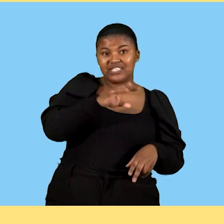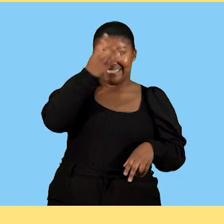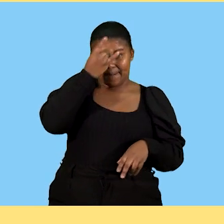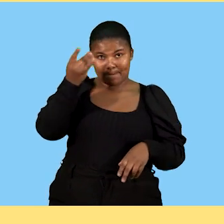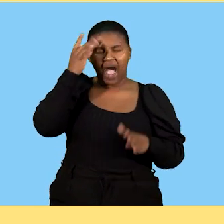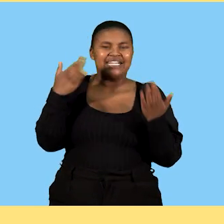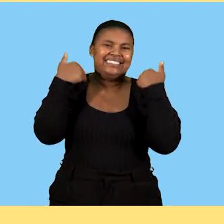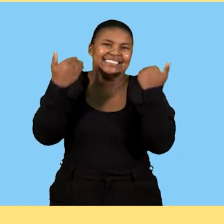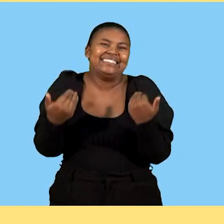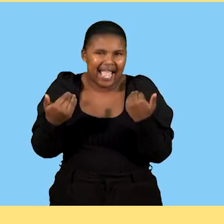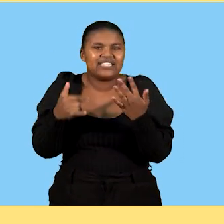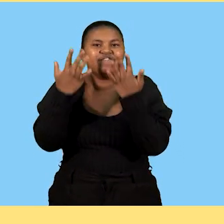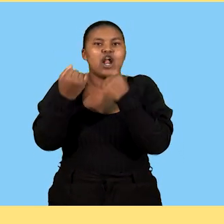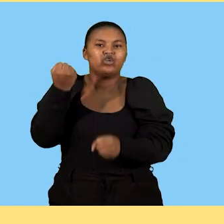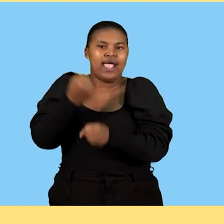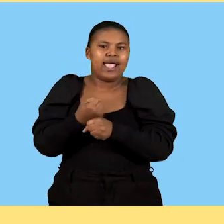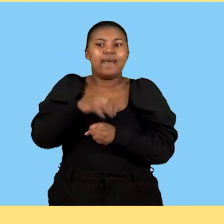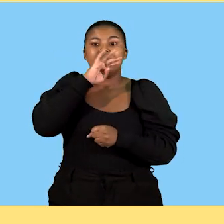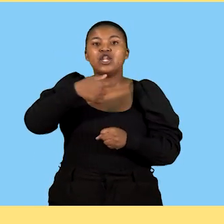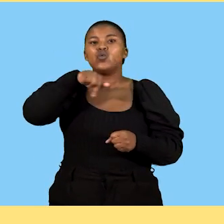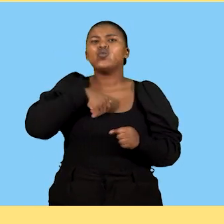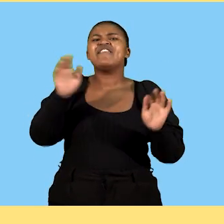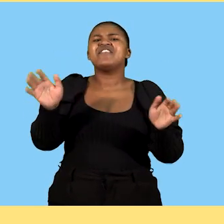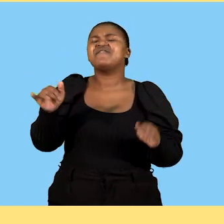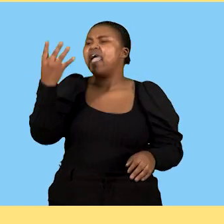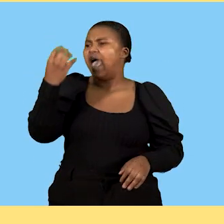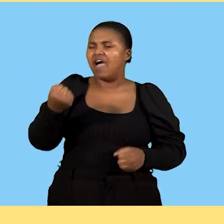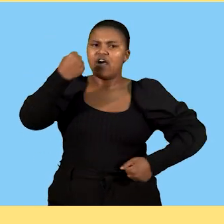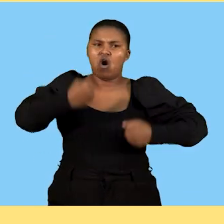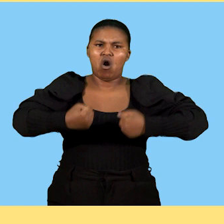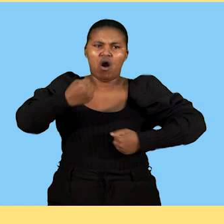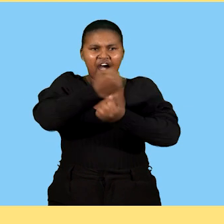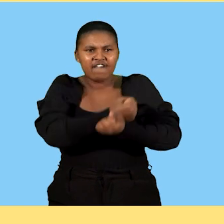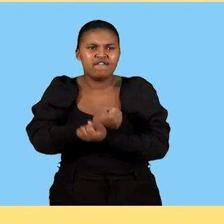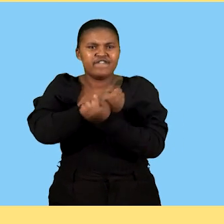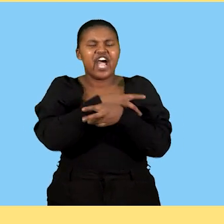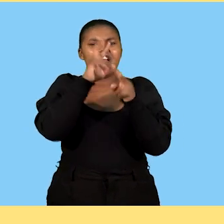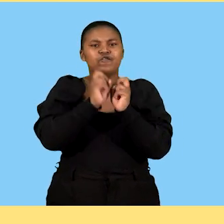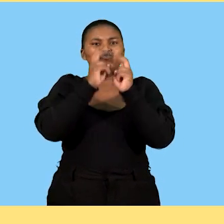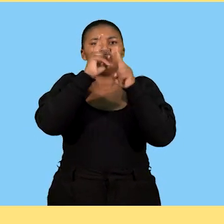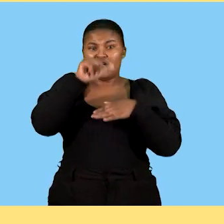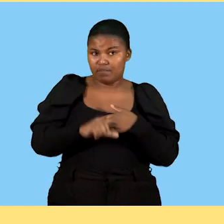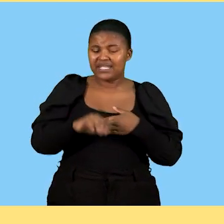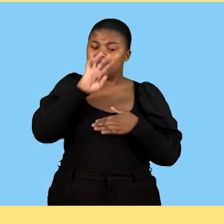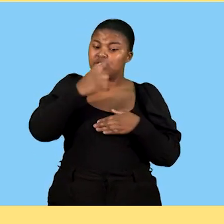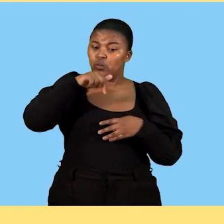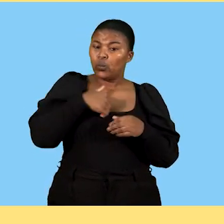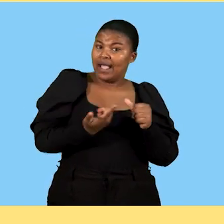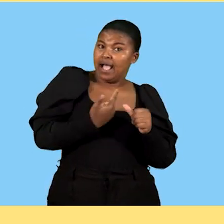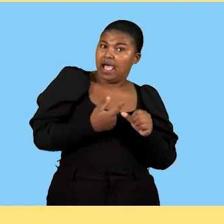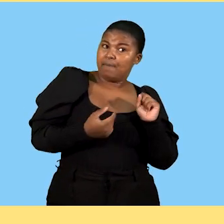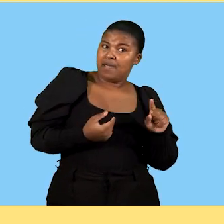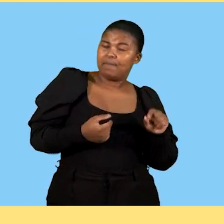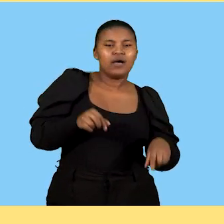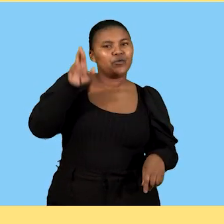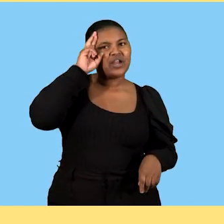it begins. So we have had this asset for 12 months. And remember, once we are calculating our depreciation,